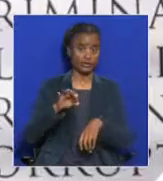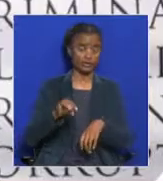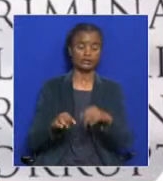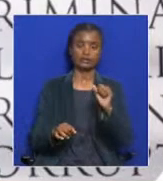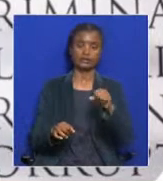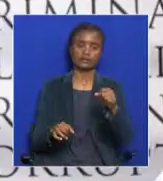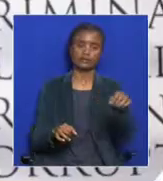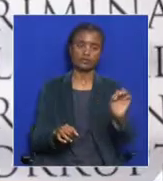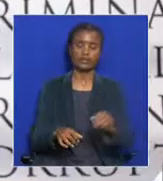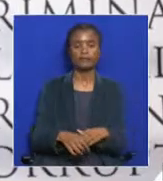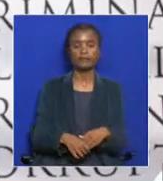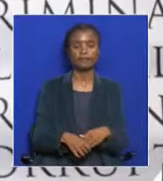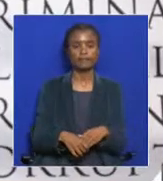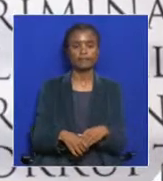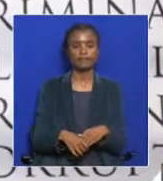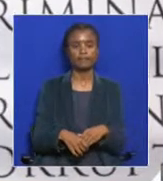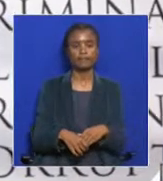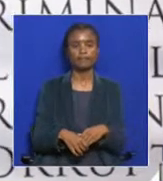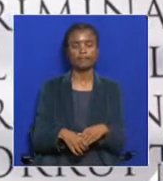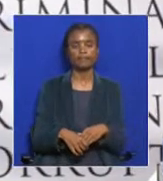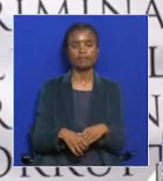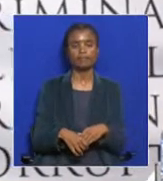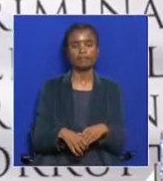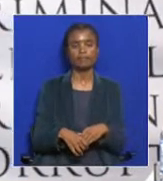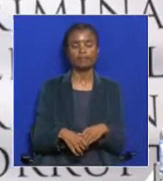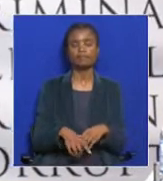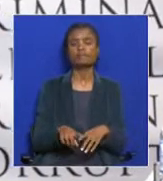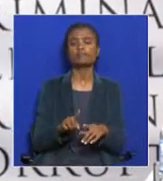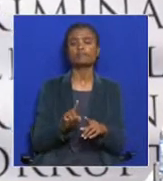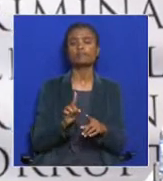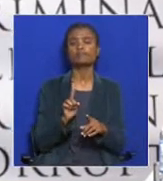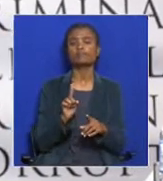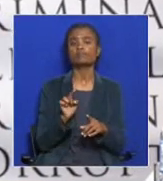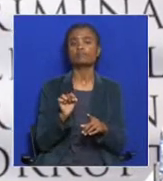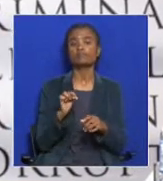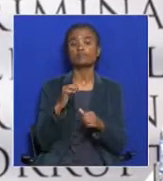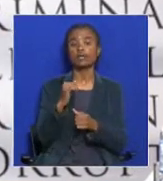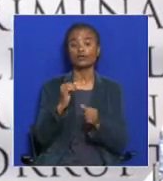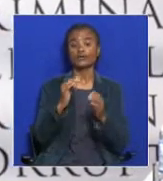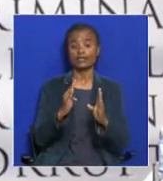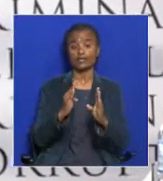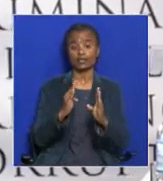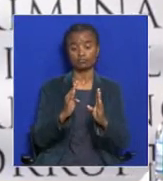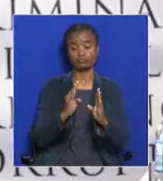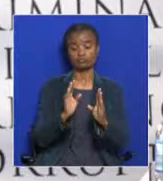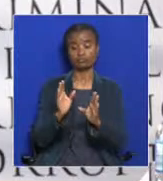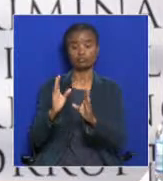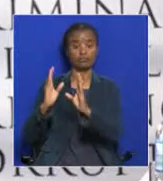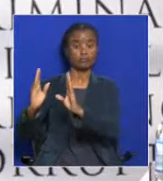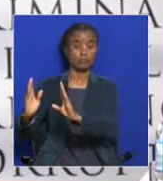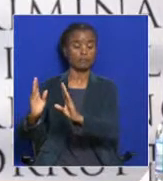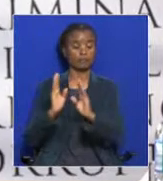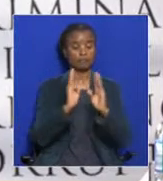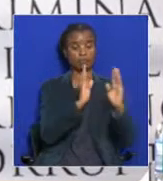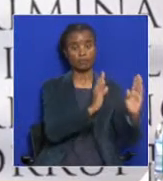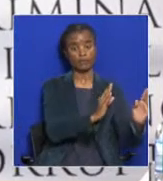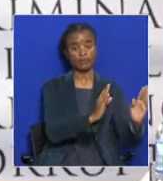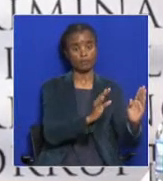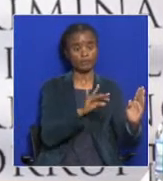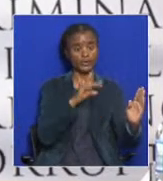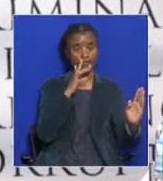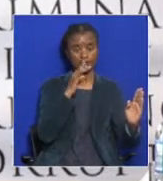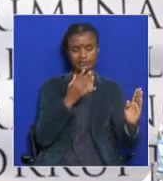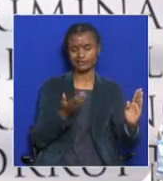So the fact that the containers were lined side by side cannot be a basis